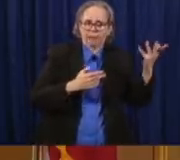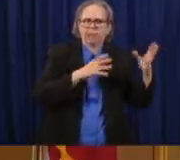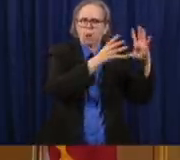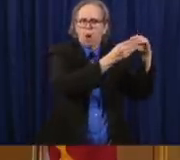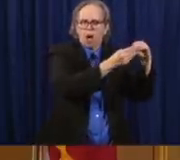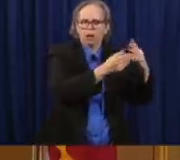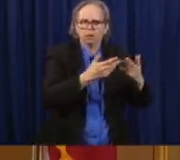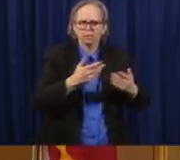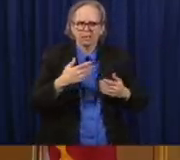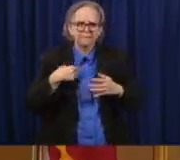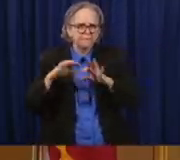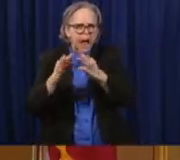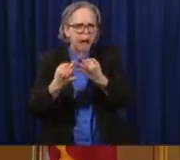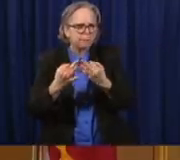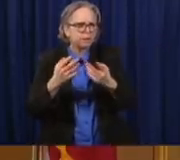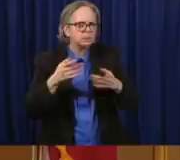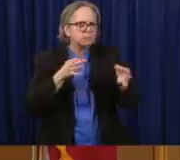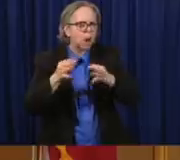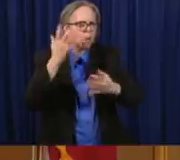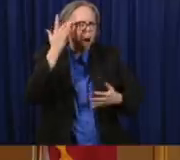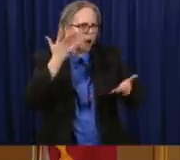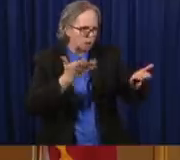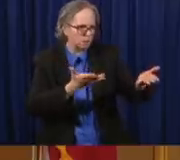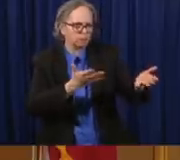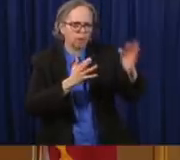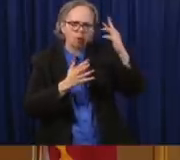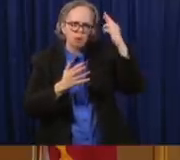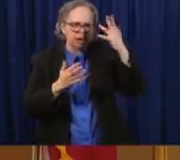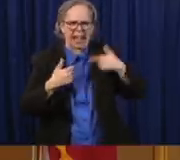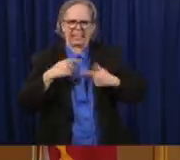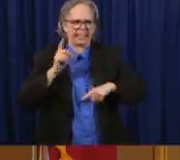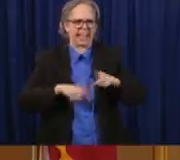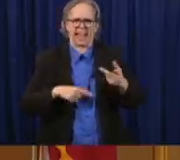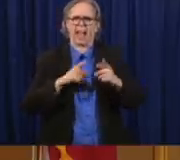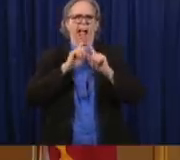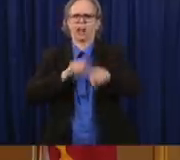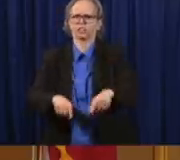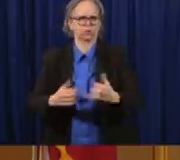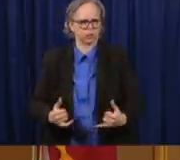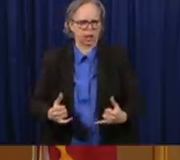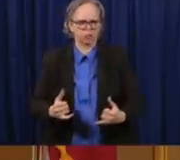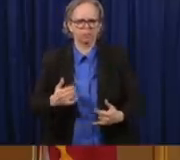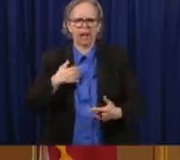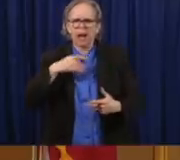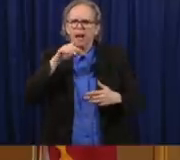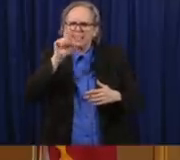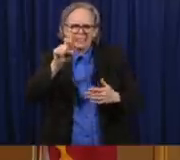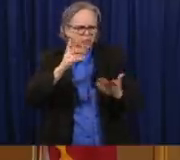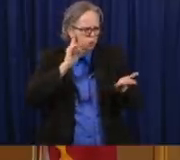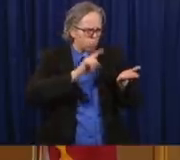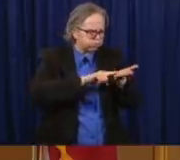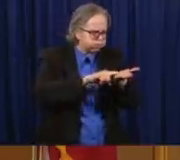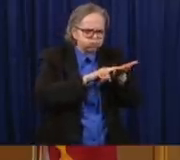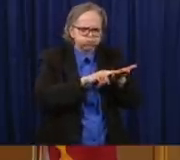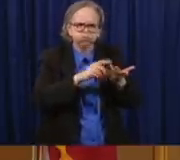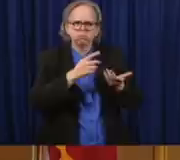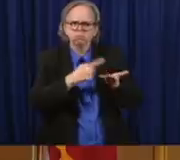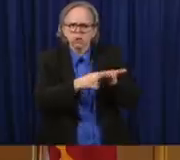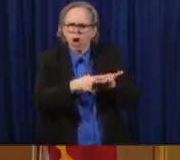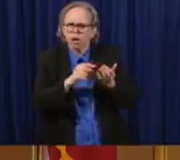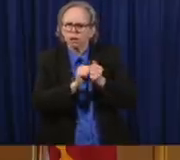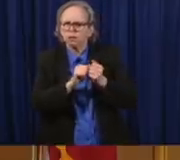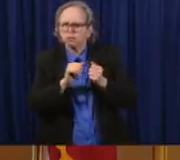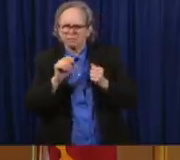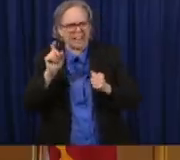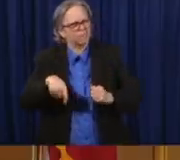to say about that, and that's why I think that I probably shouldn't answer this until I go back and kind of take a look at this and I see exactly,